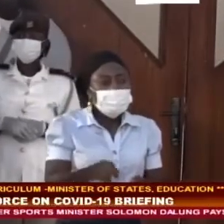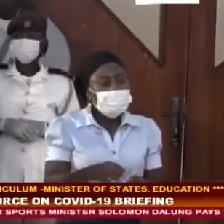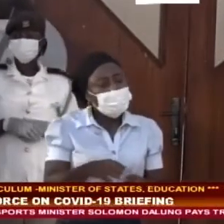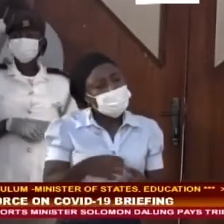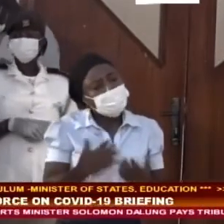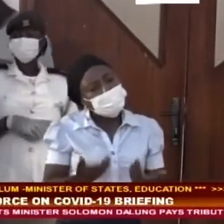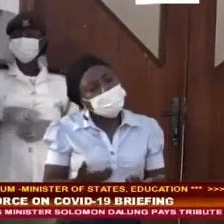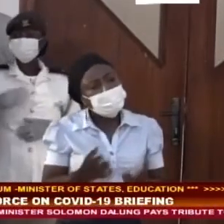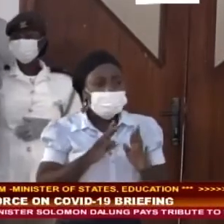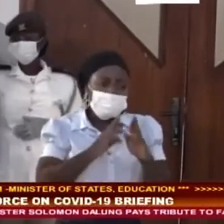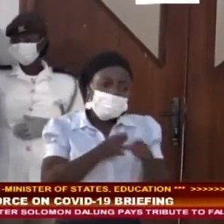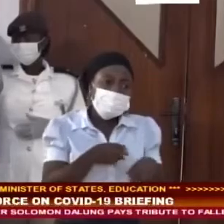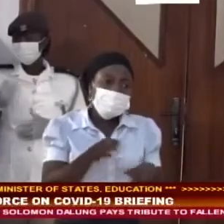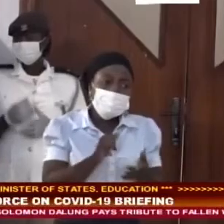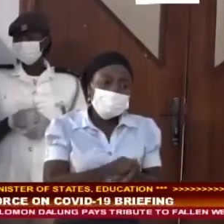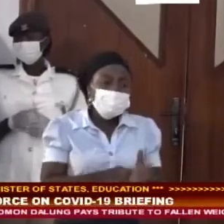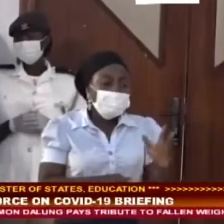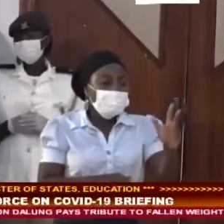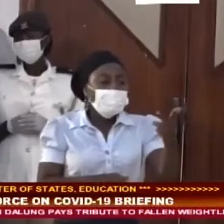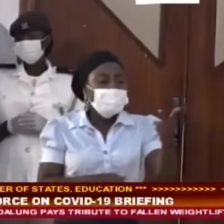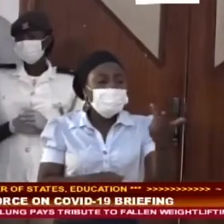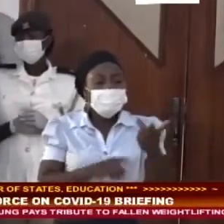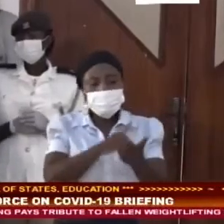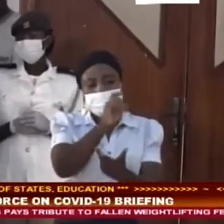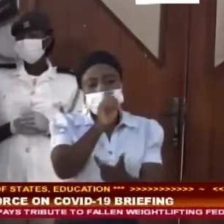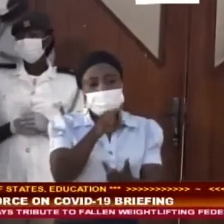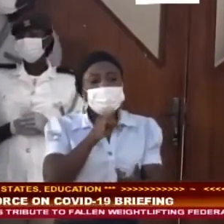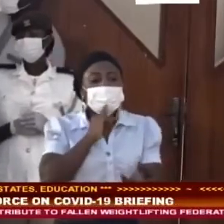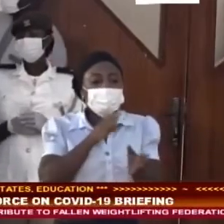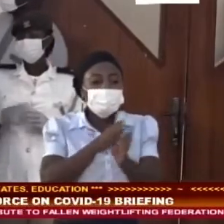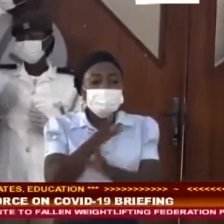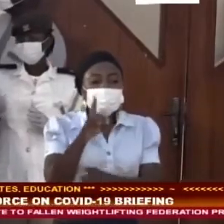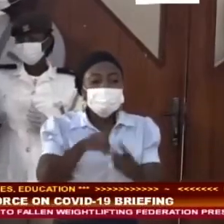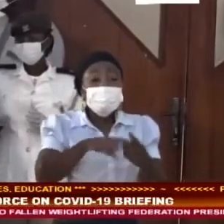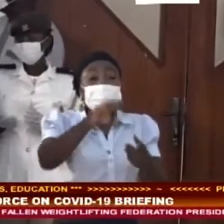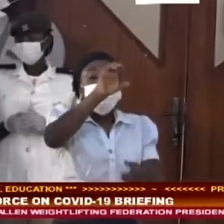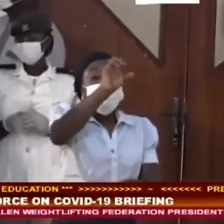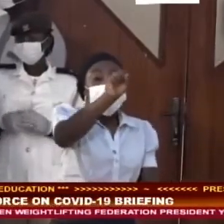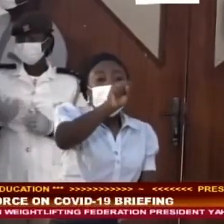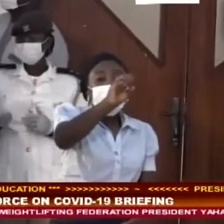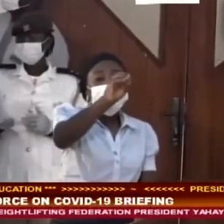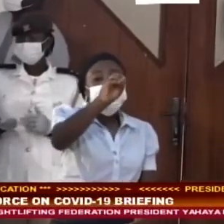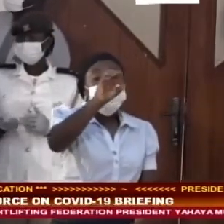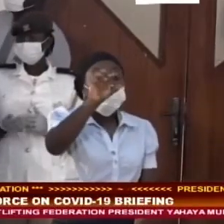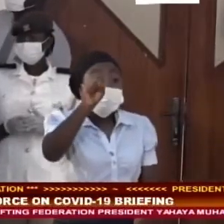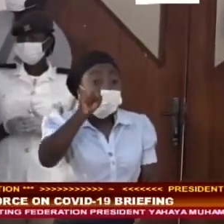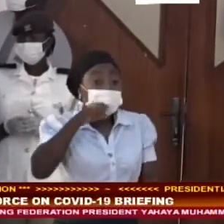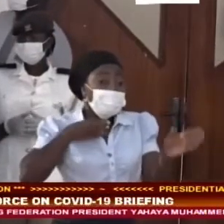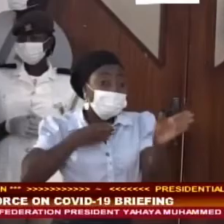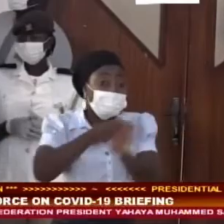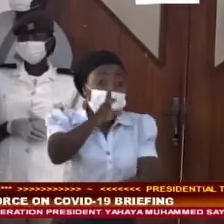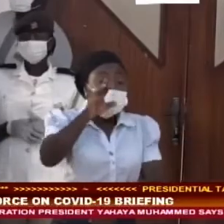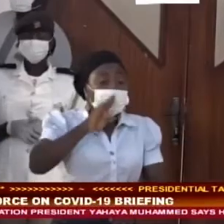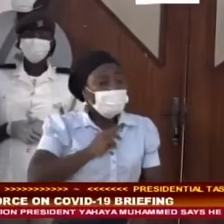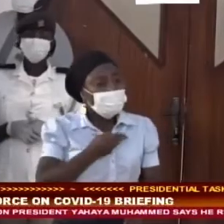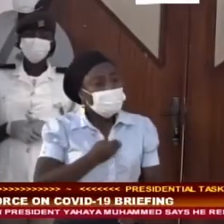that. The third question is actually an SOS that was sent to one of my superiors, and I'd like the Minister of Foreign